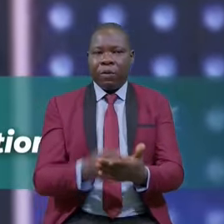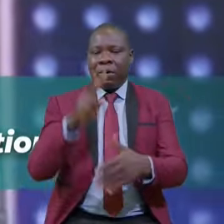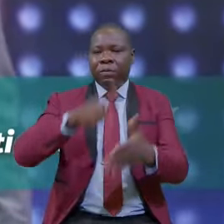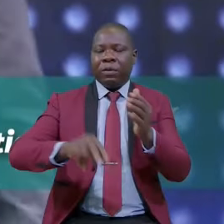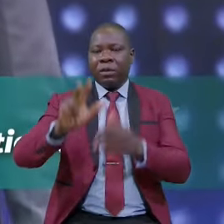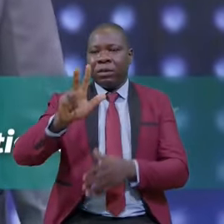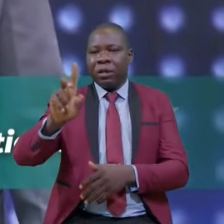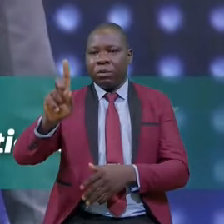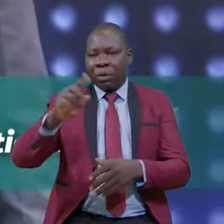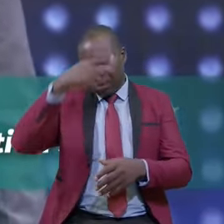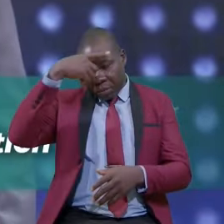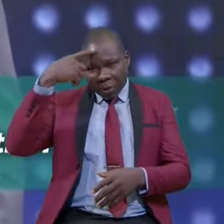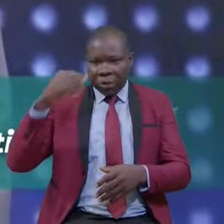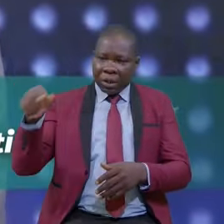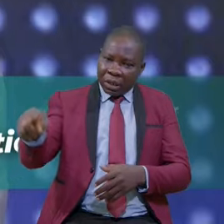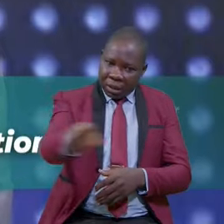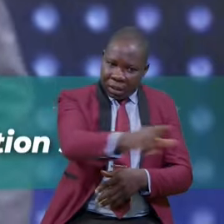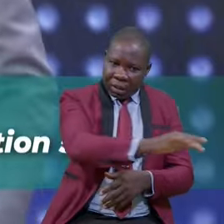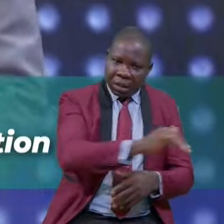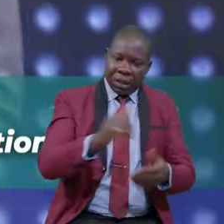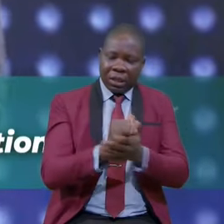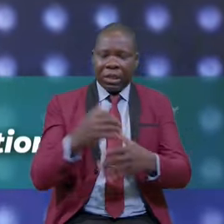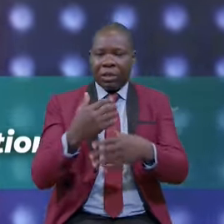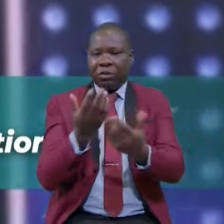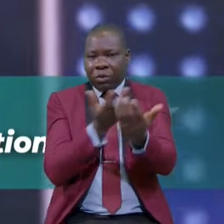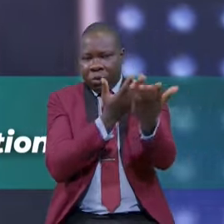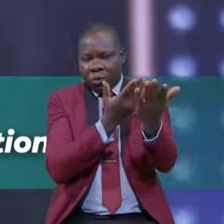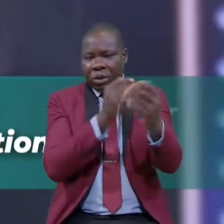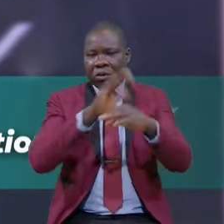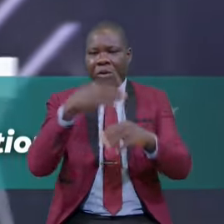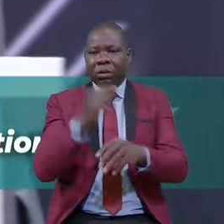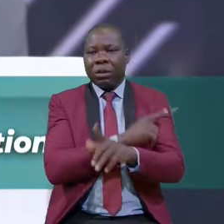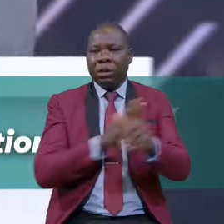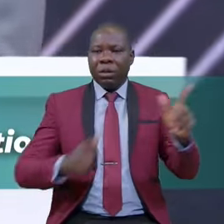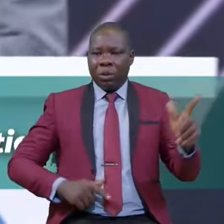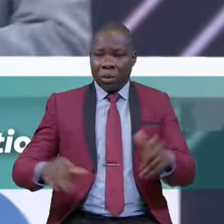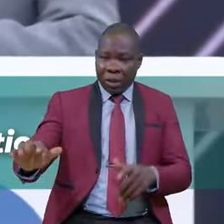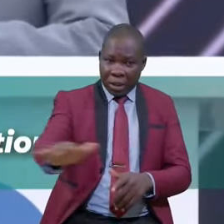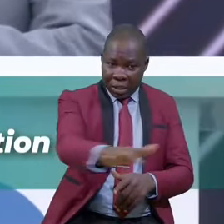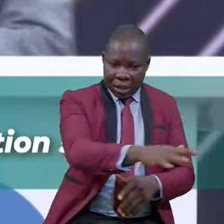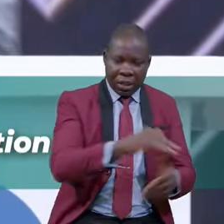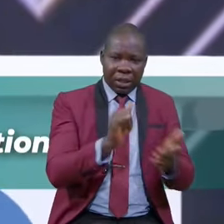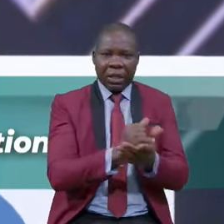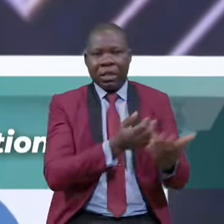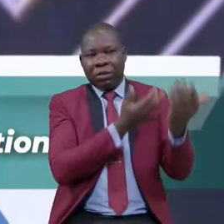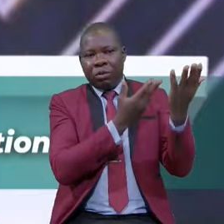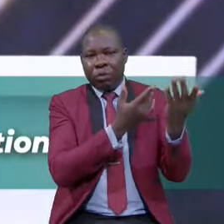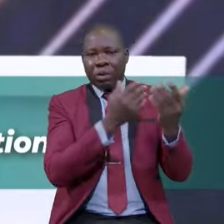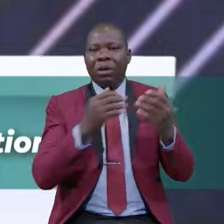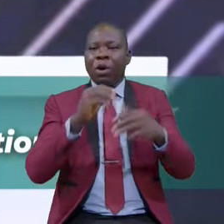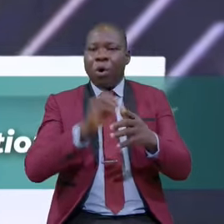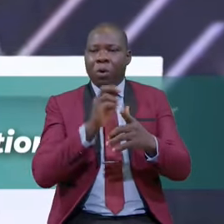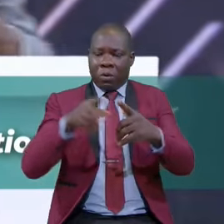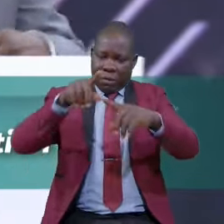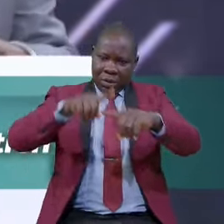Verset 31, ceux qui se confient en l'Éternel. They that wait upon the Lord. They are the